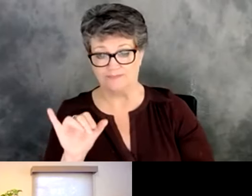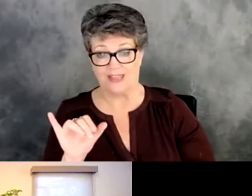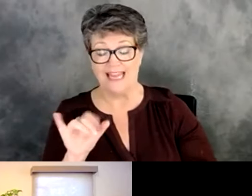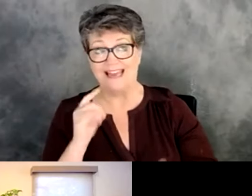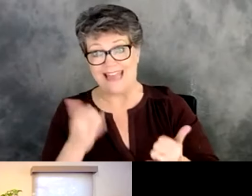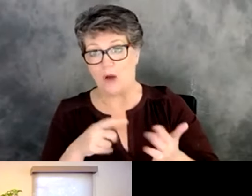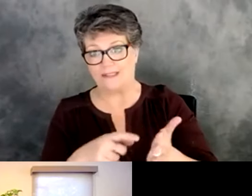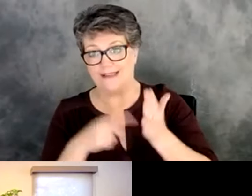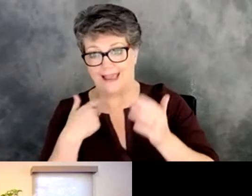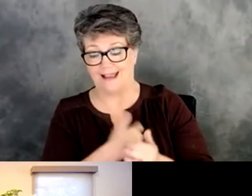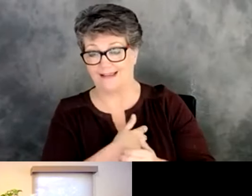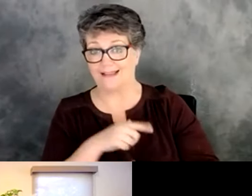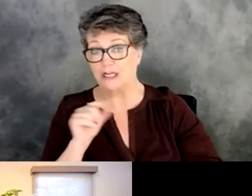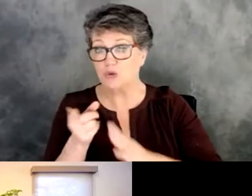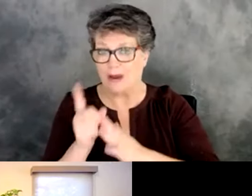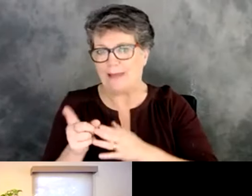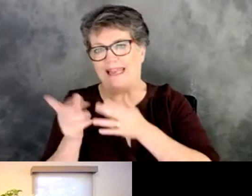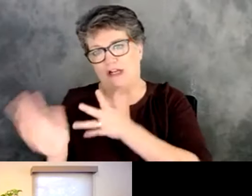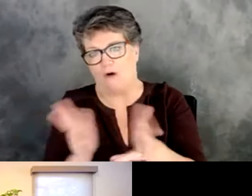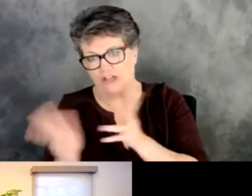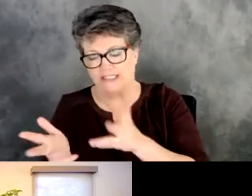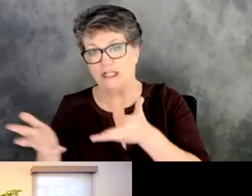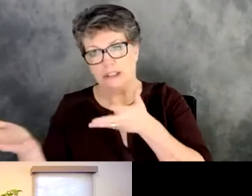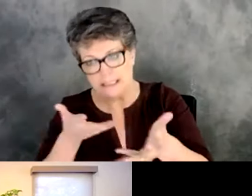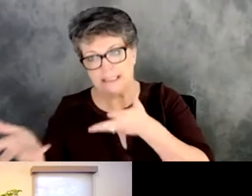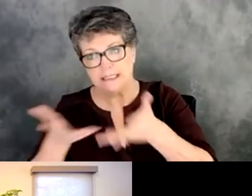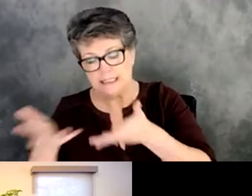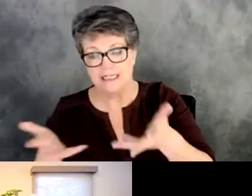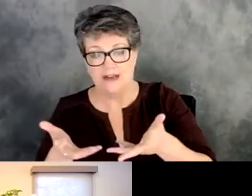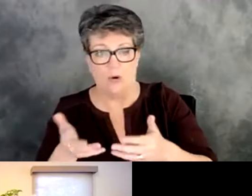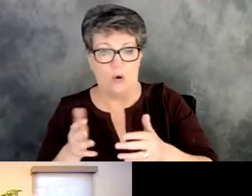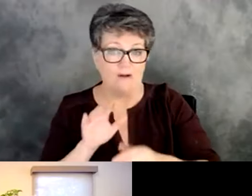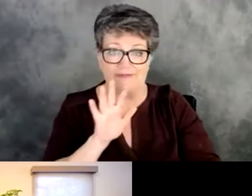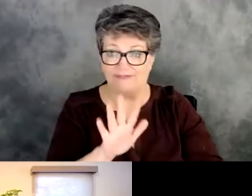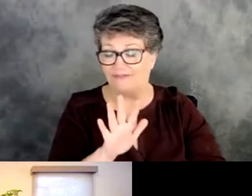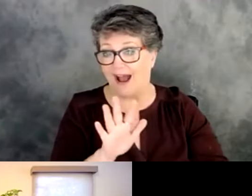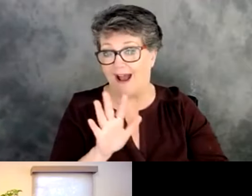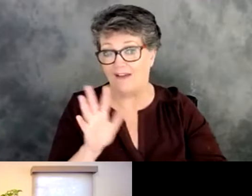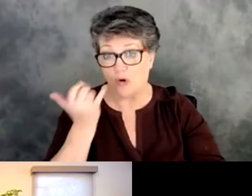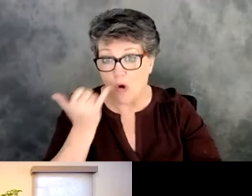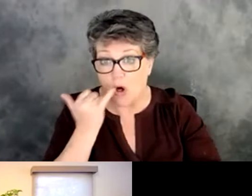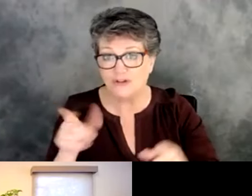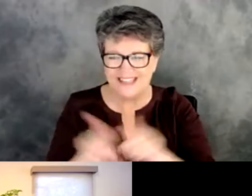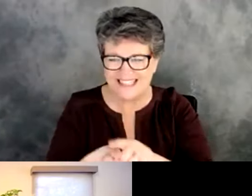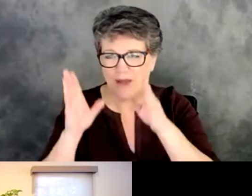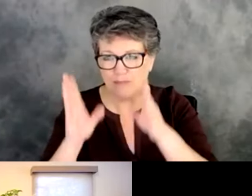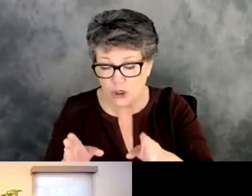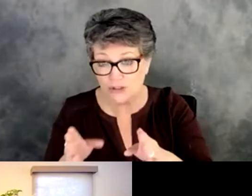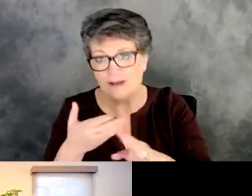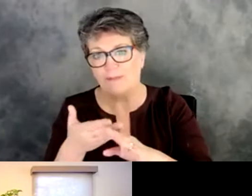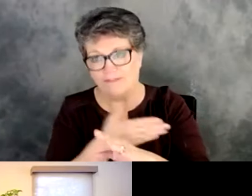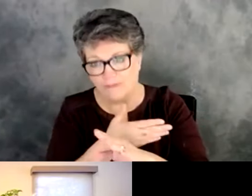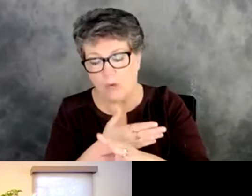taking us like a 20-minute conversation or five calls to the same person to try to get